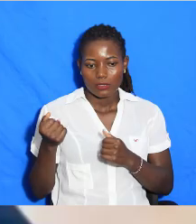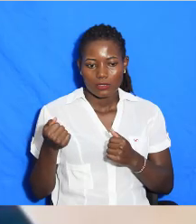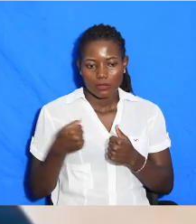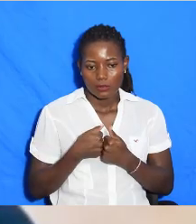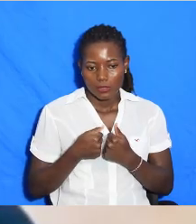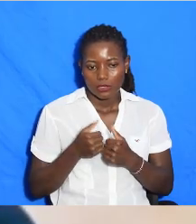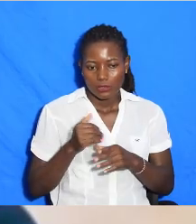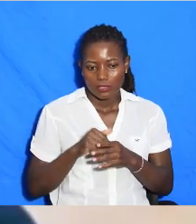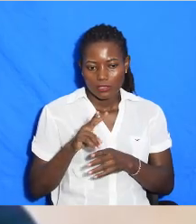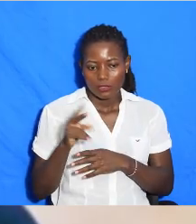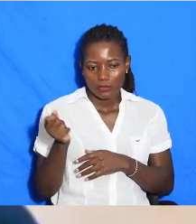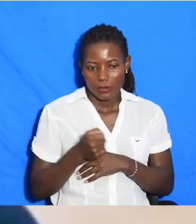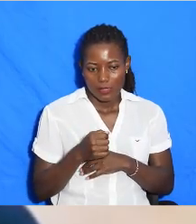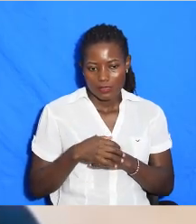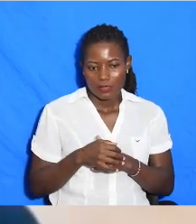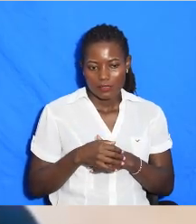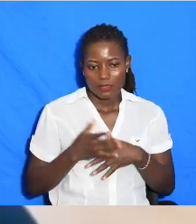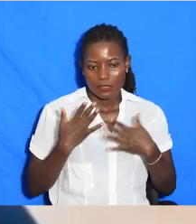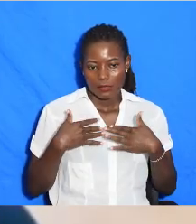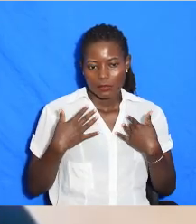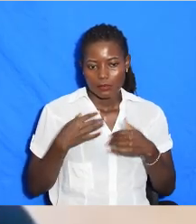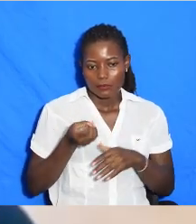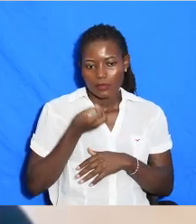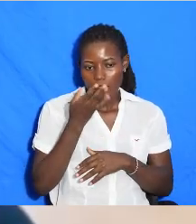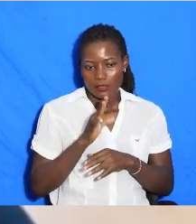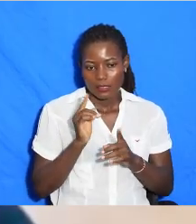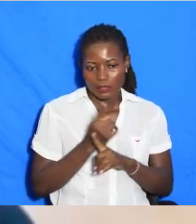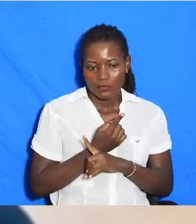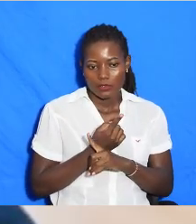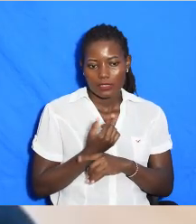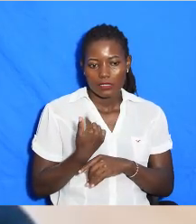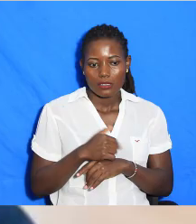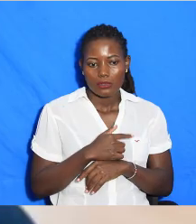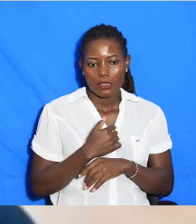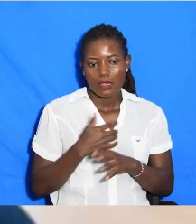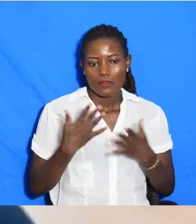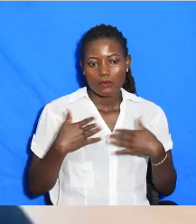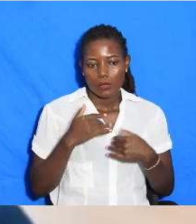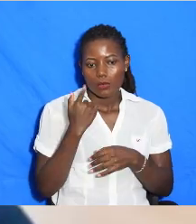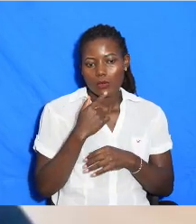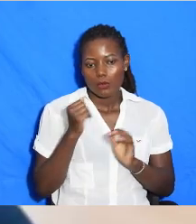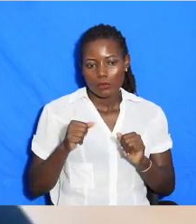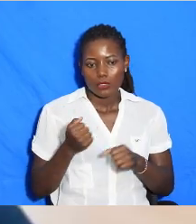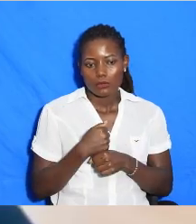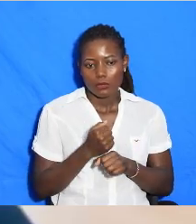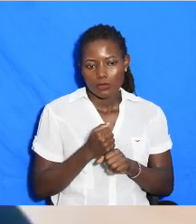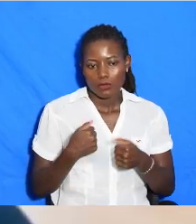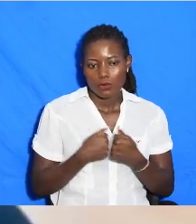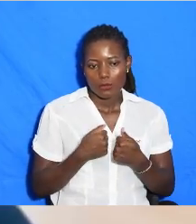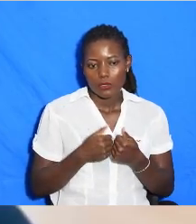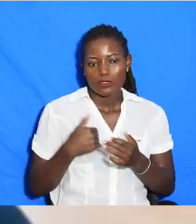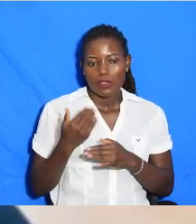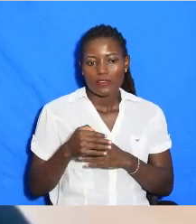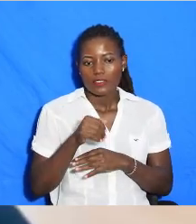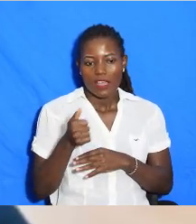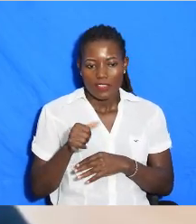2 months. Now people respond differently. There are people who can Yes. do a race after the other, and